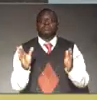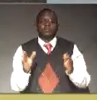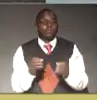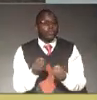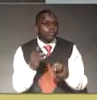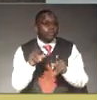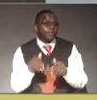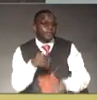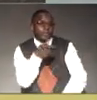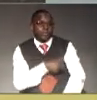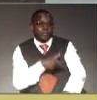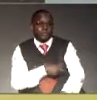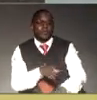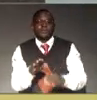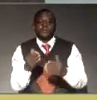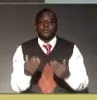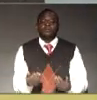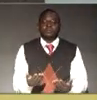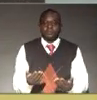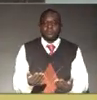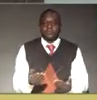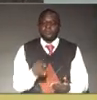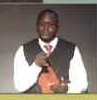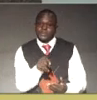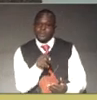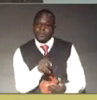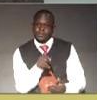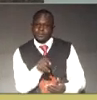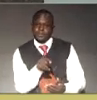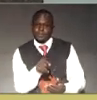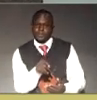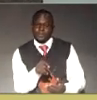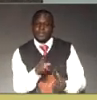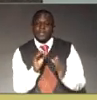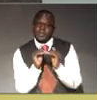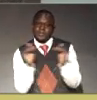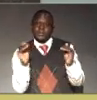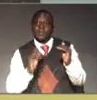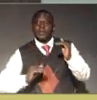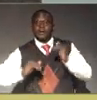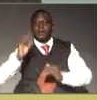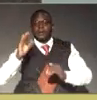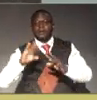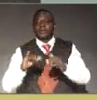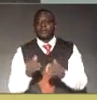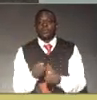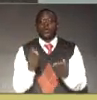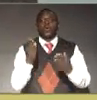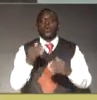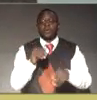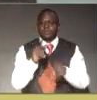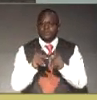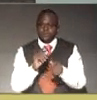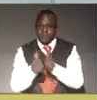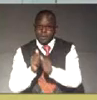more coaches. So the standard is higher purely because there are more players and they've had